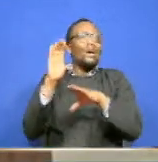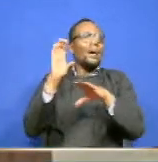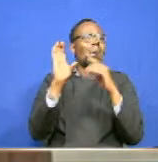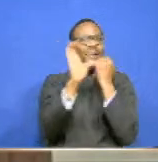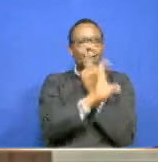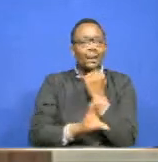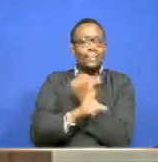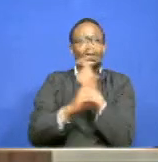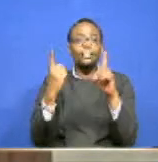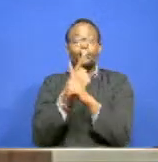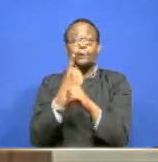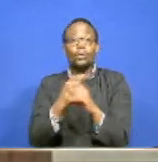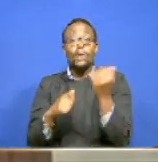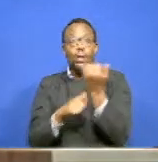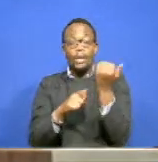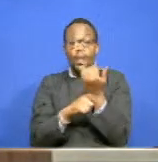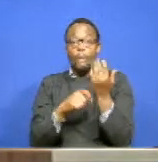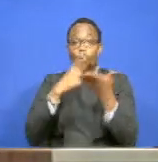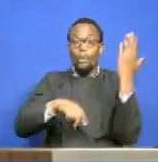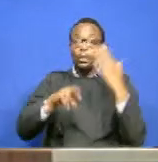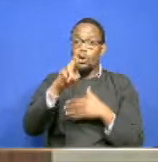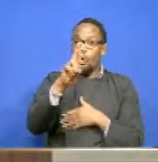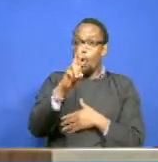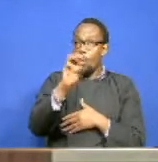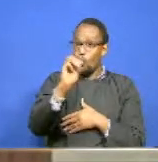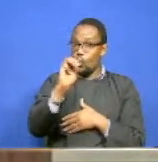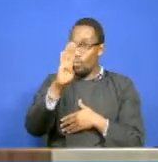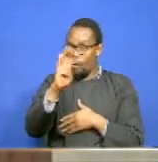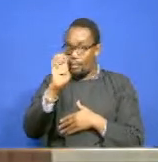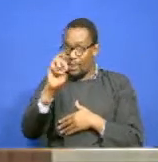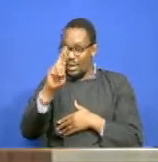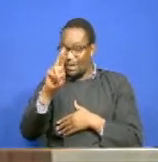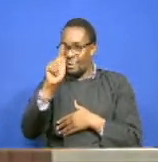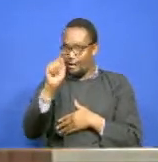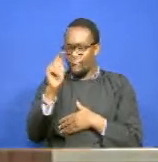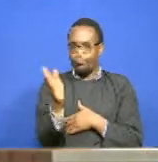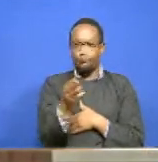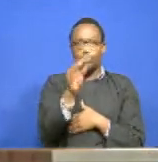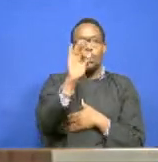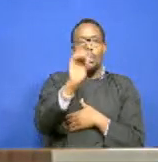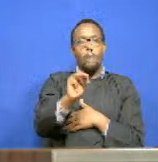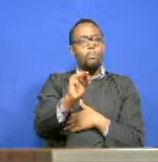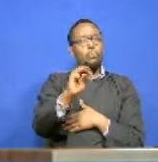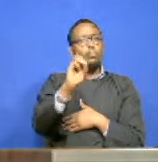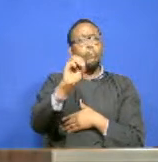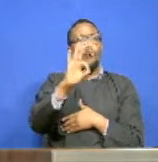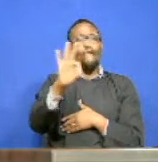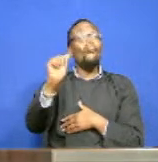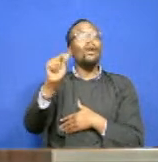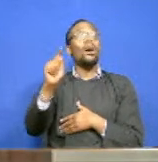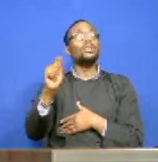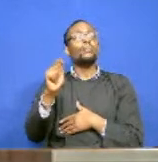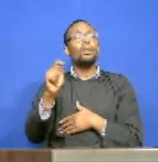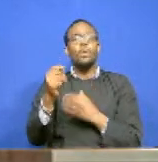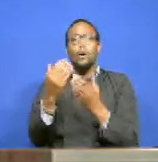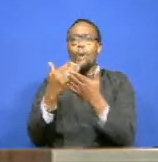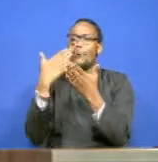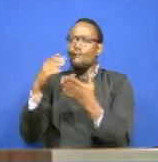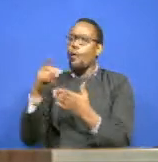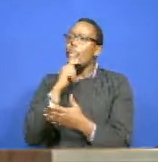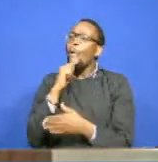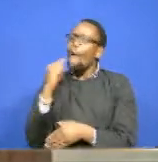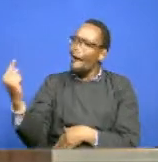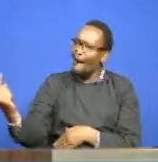His name was Robert Moffat, the same Robert who years before had spoken to the